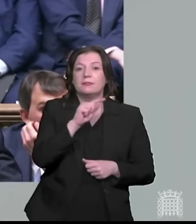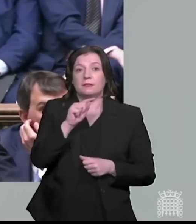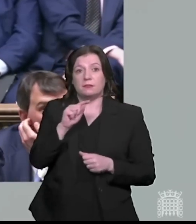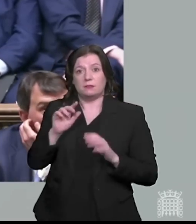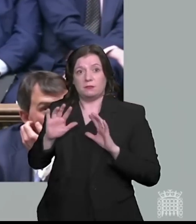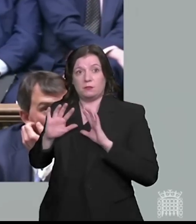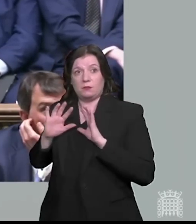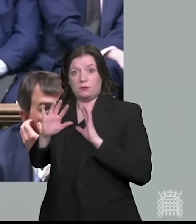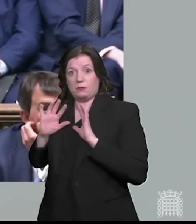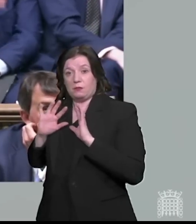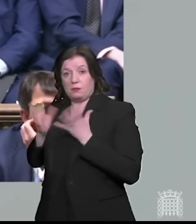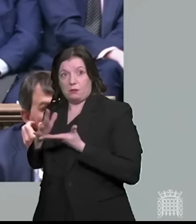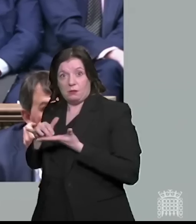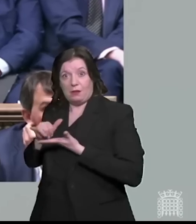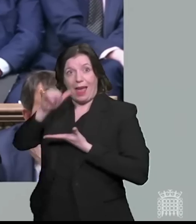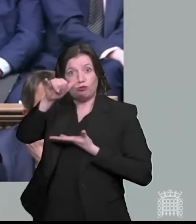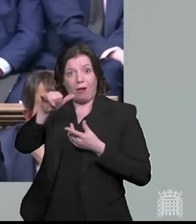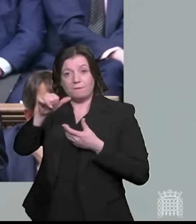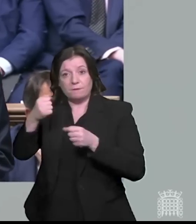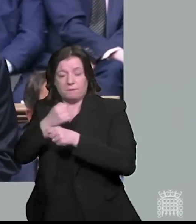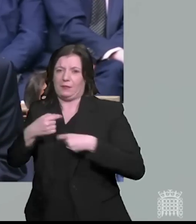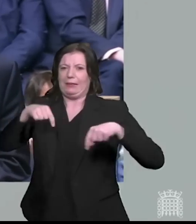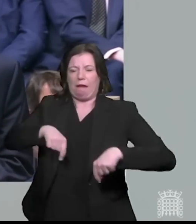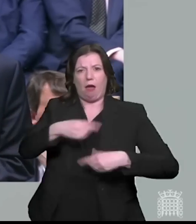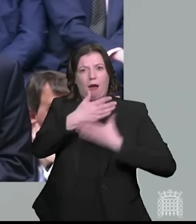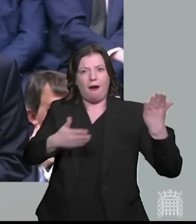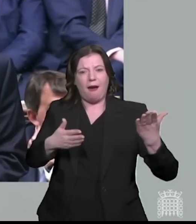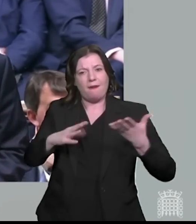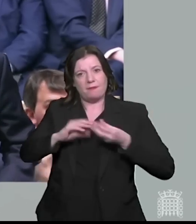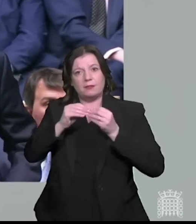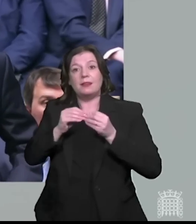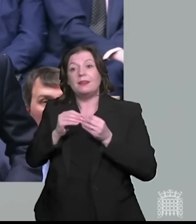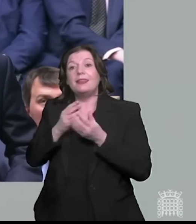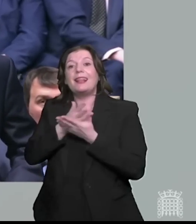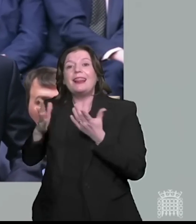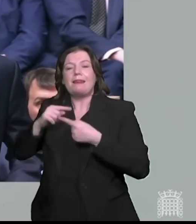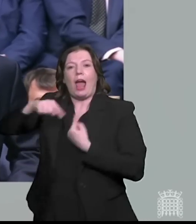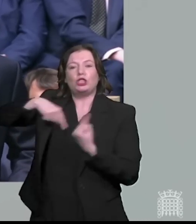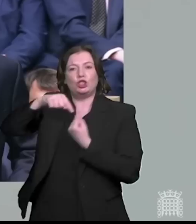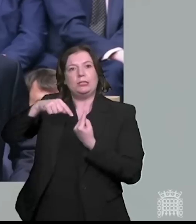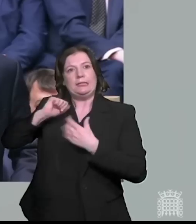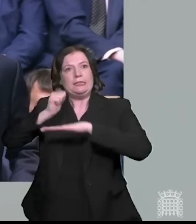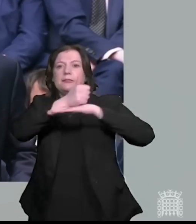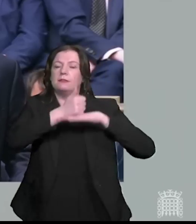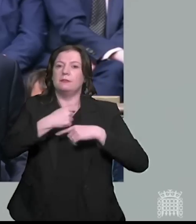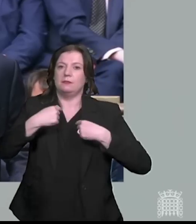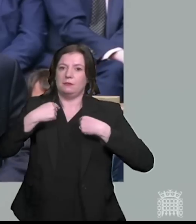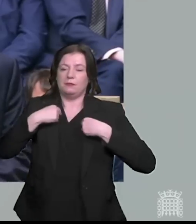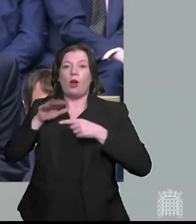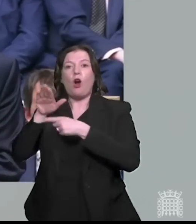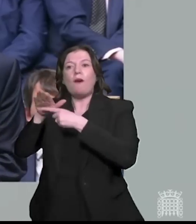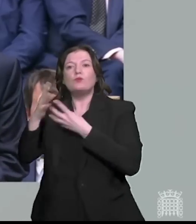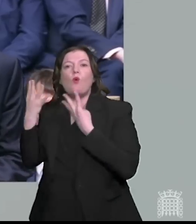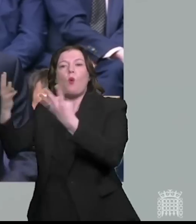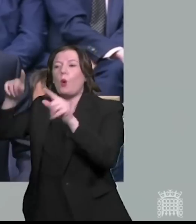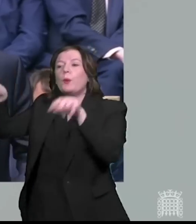world's large civil aircraft wings. And thanks to a clean energy miracle, we have become a world leader in offshore